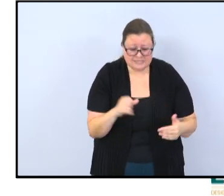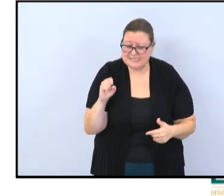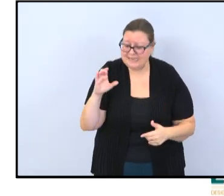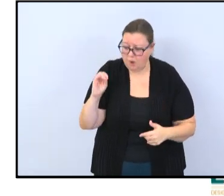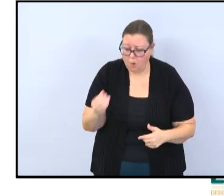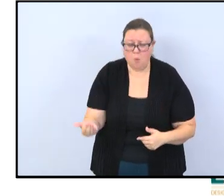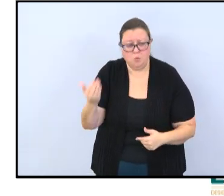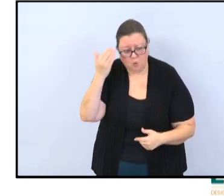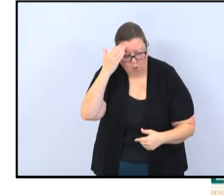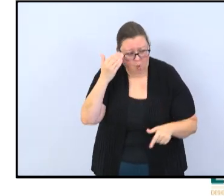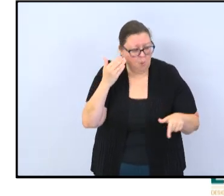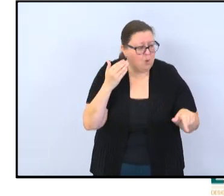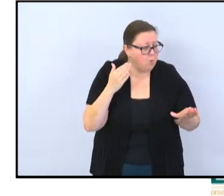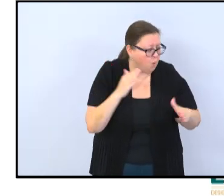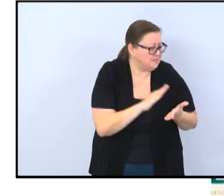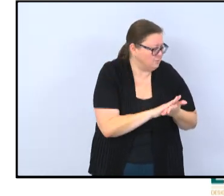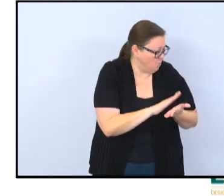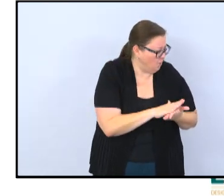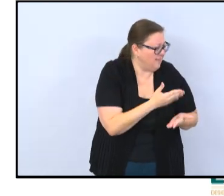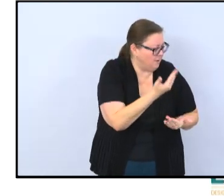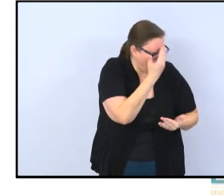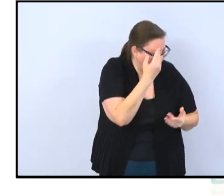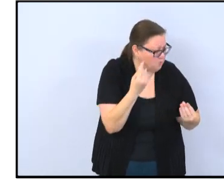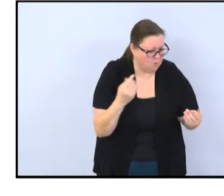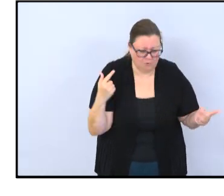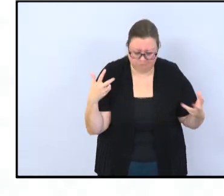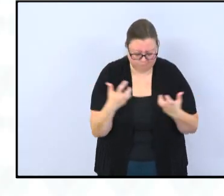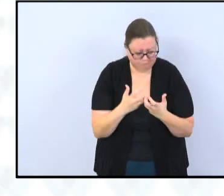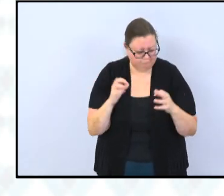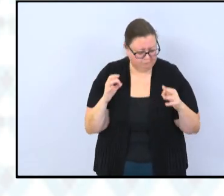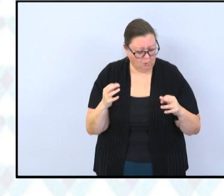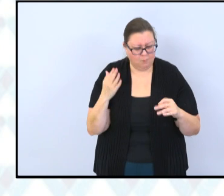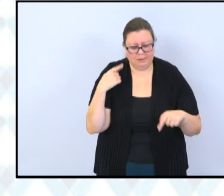are very good to work with, and they've been around for a long time. So,